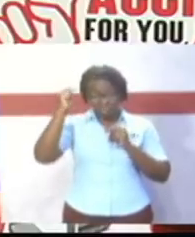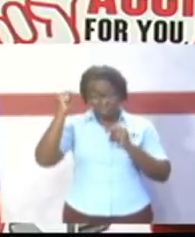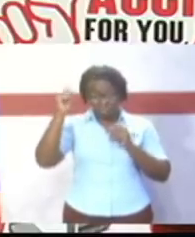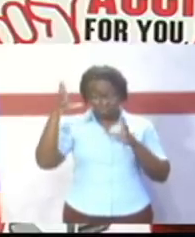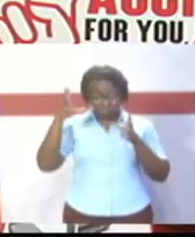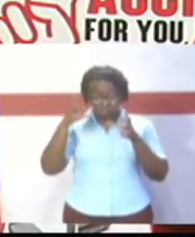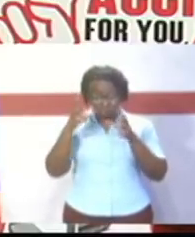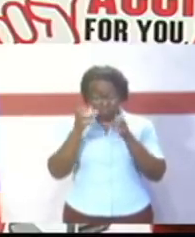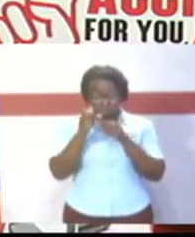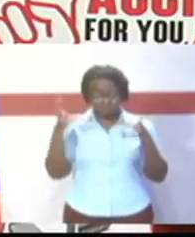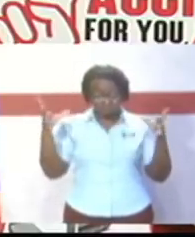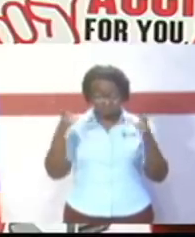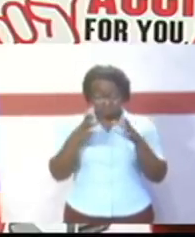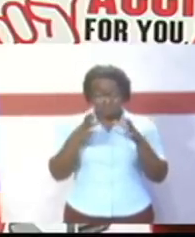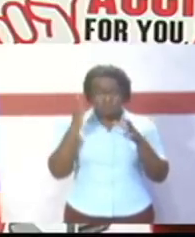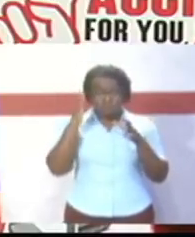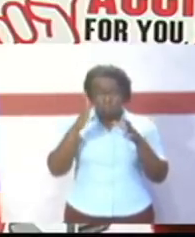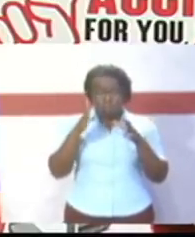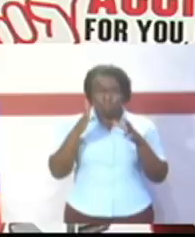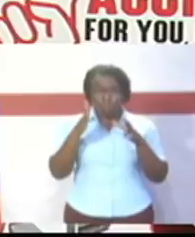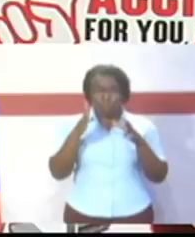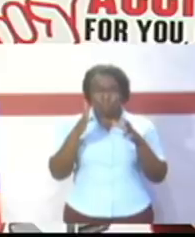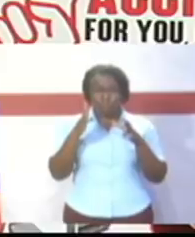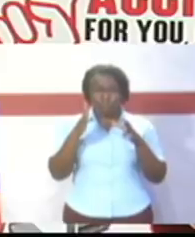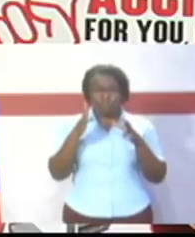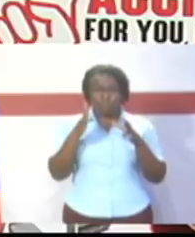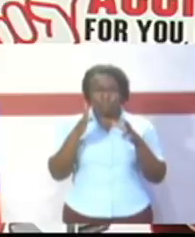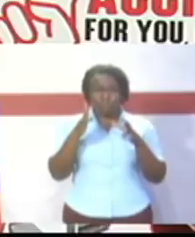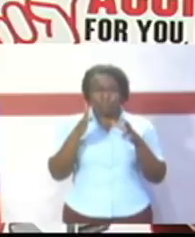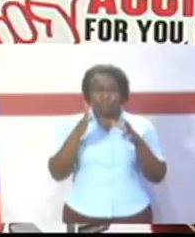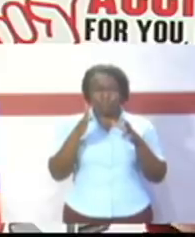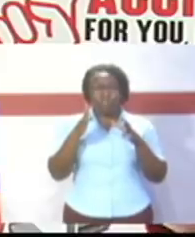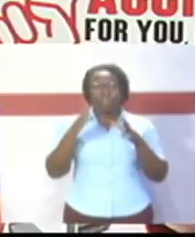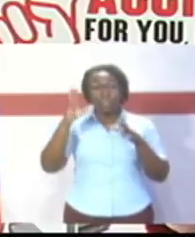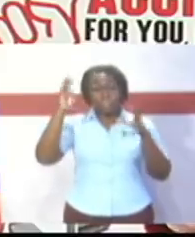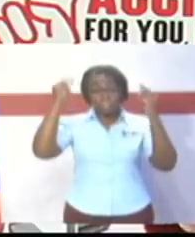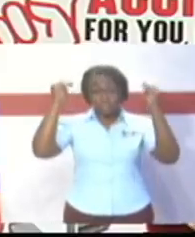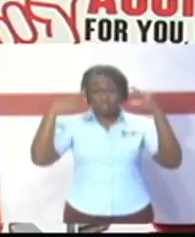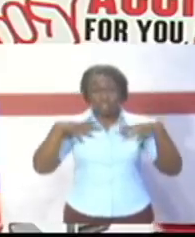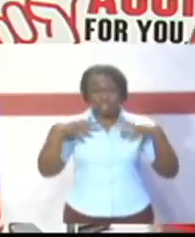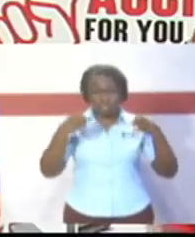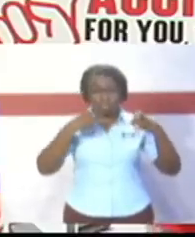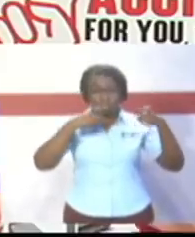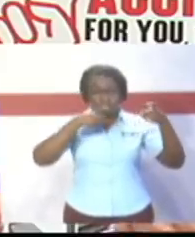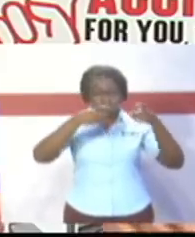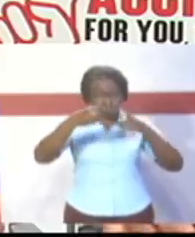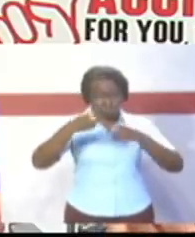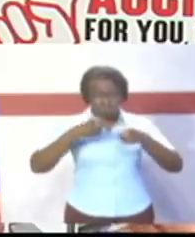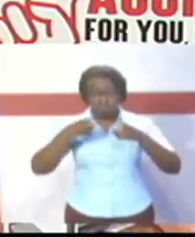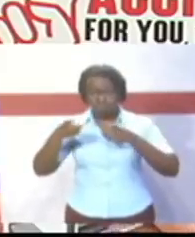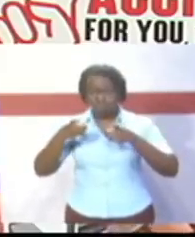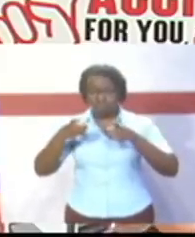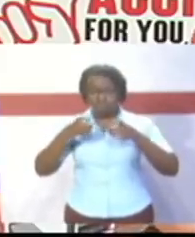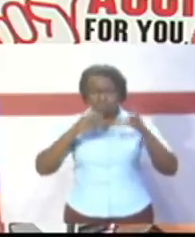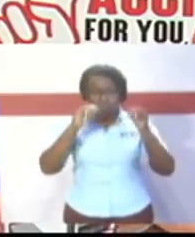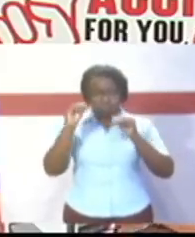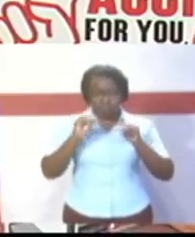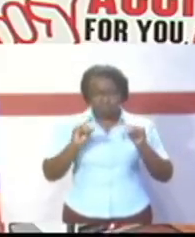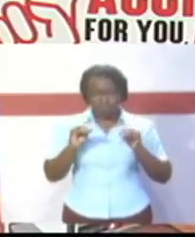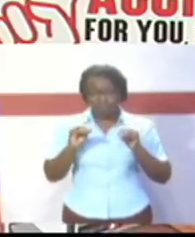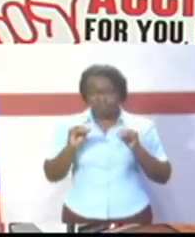now be coordinated from the Ministry of Health. This is a useful tool in